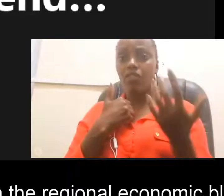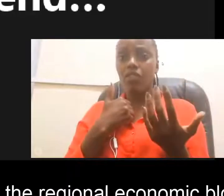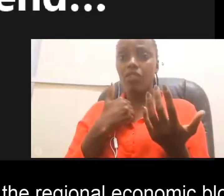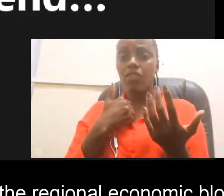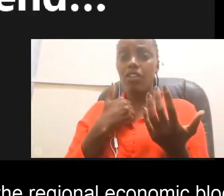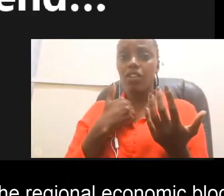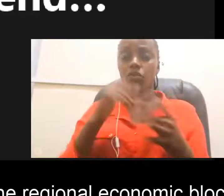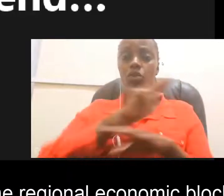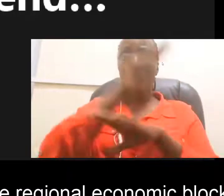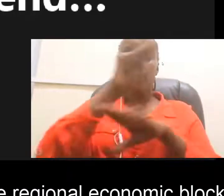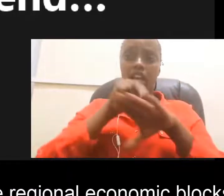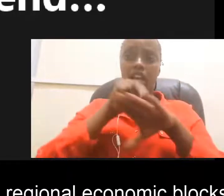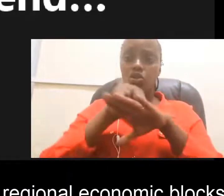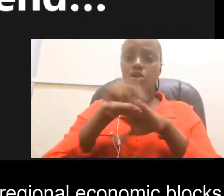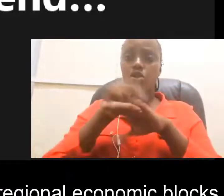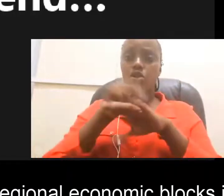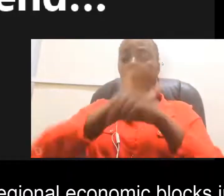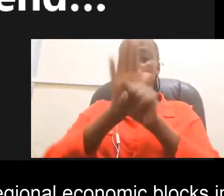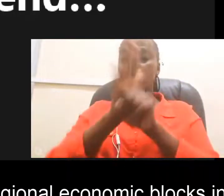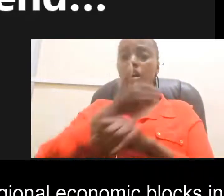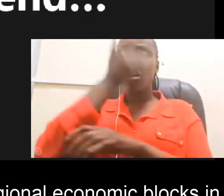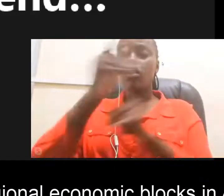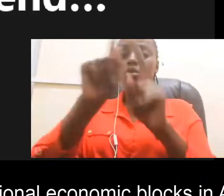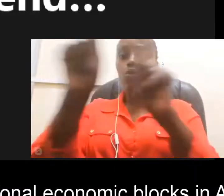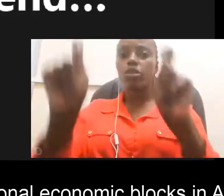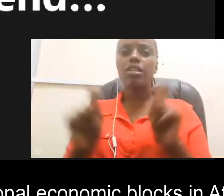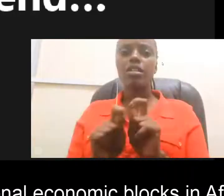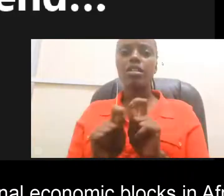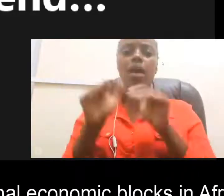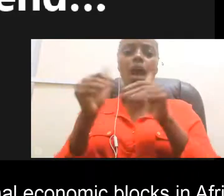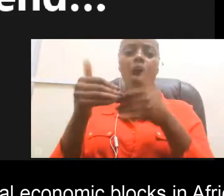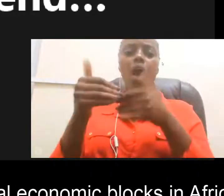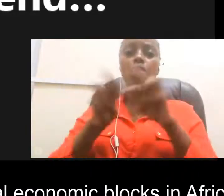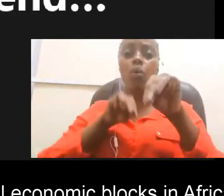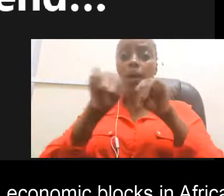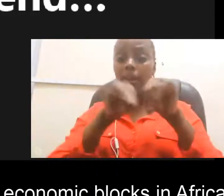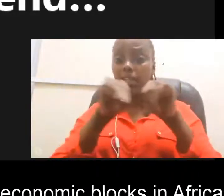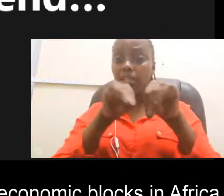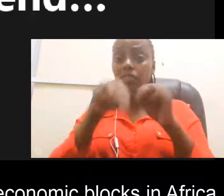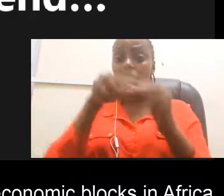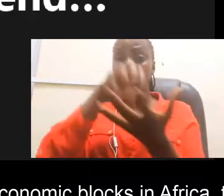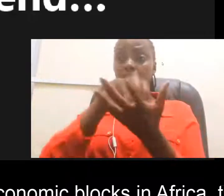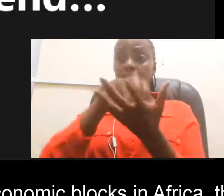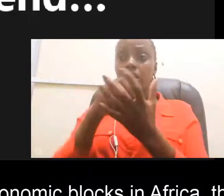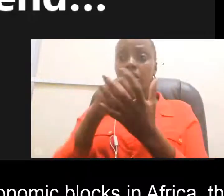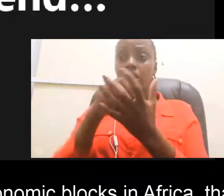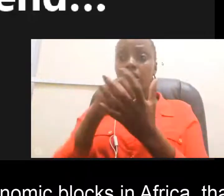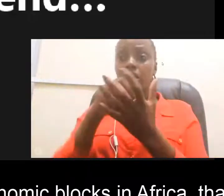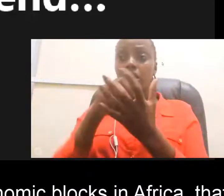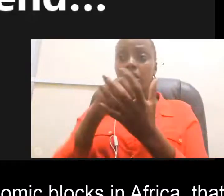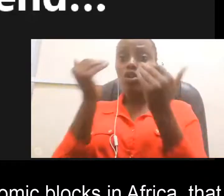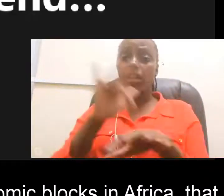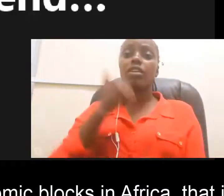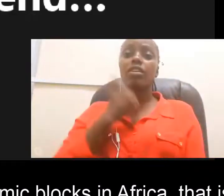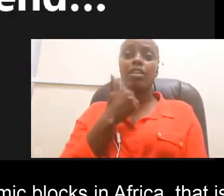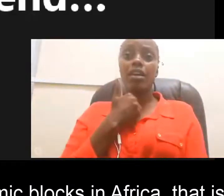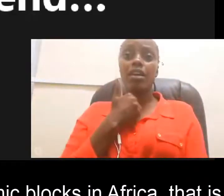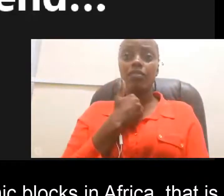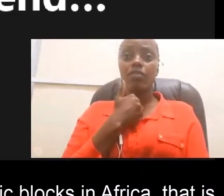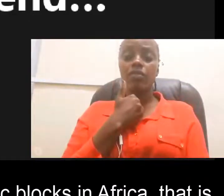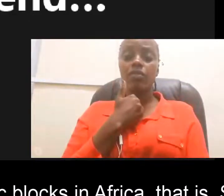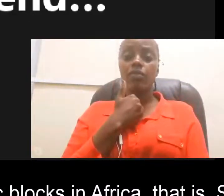national COVID response team, how they were managing situations where children were affected. So whether caregivers have been